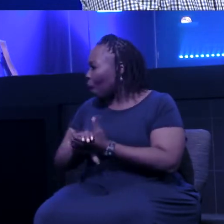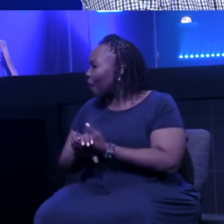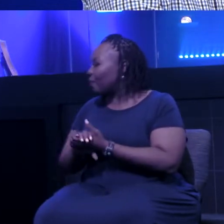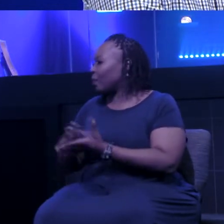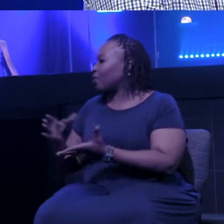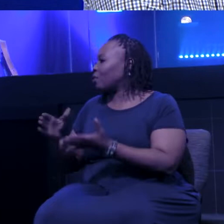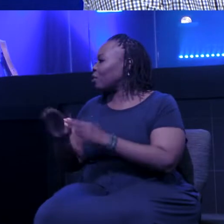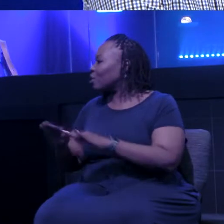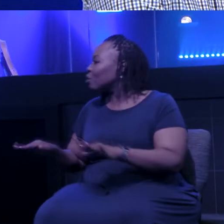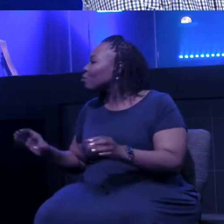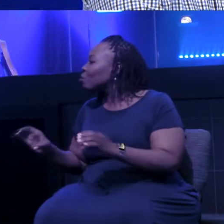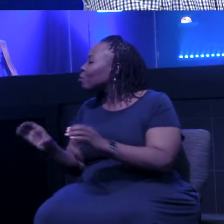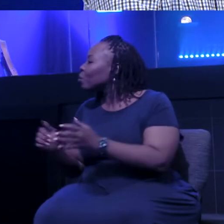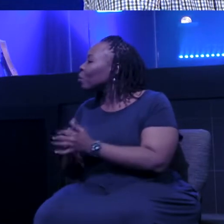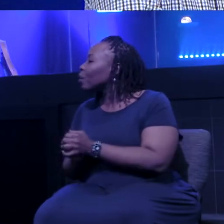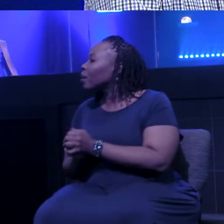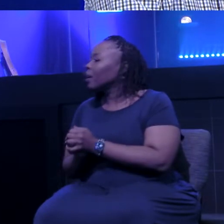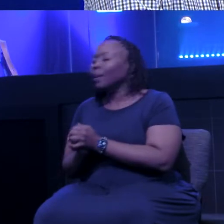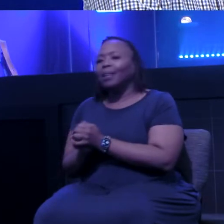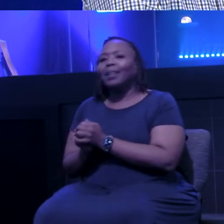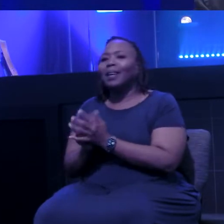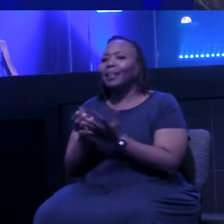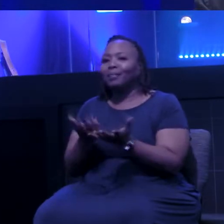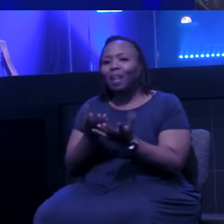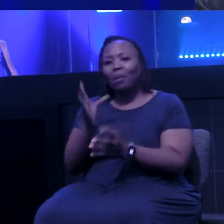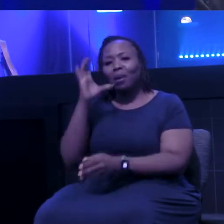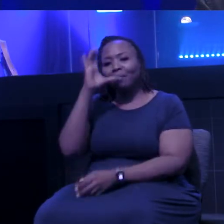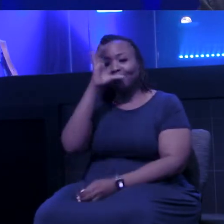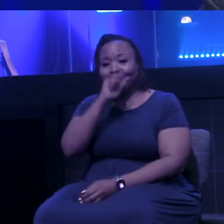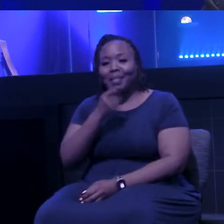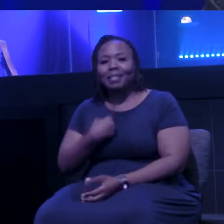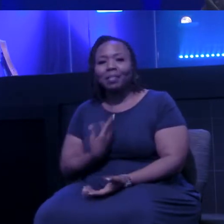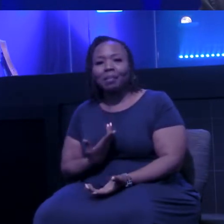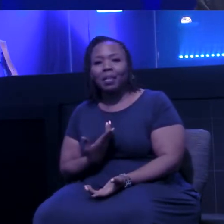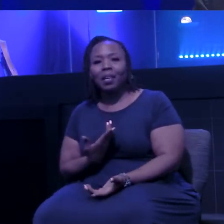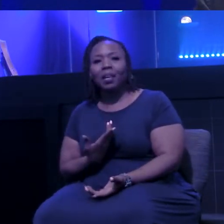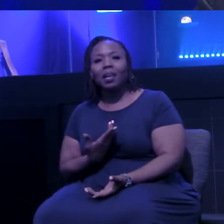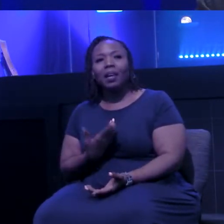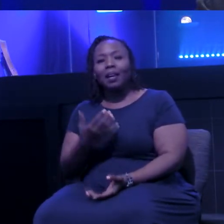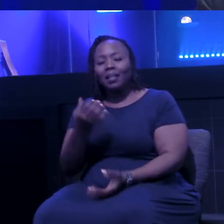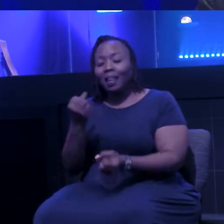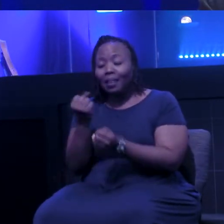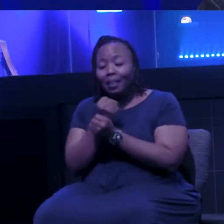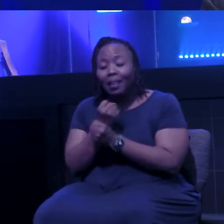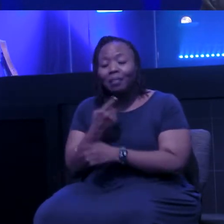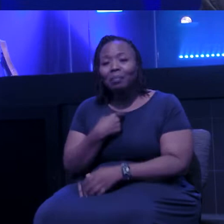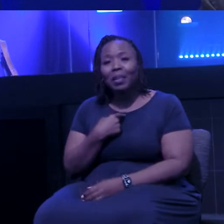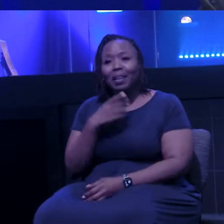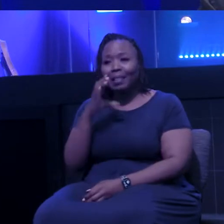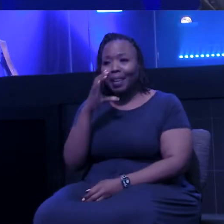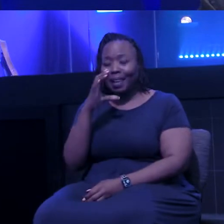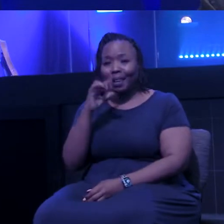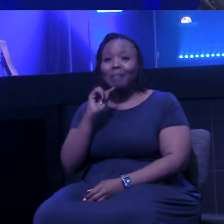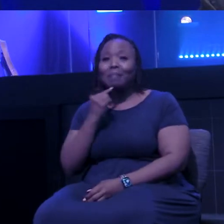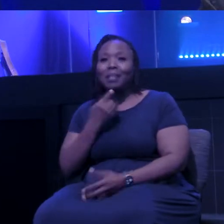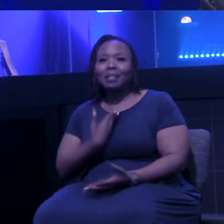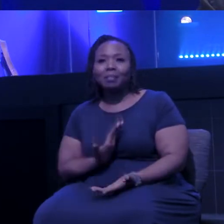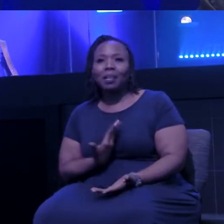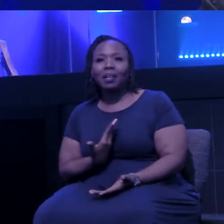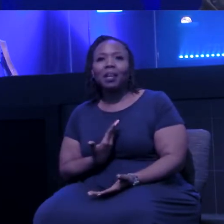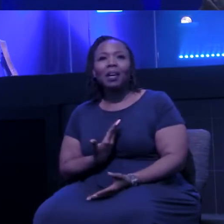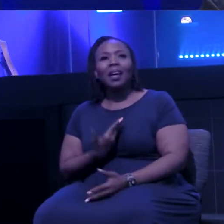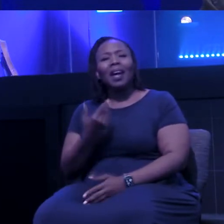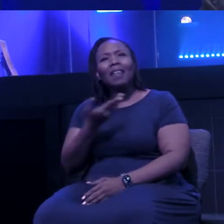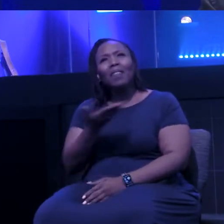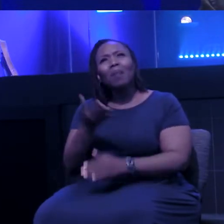Yeah, they're missing dad. And they love me, they miss me, and they were like